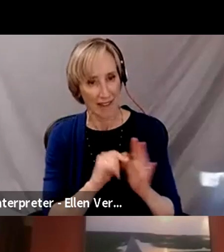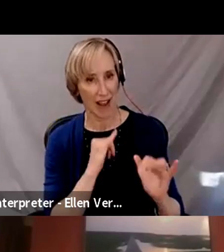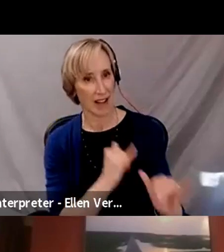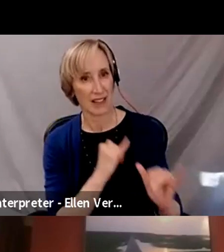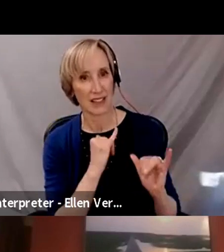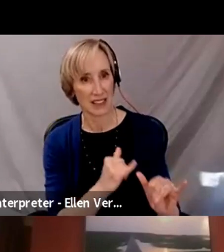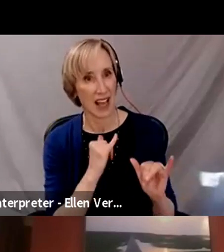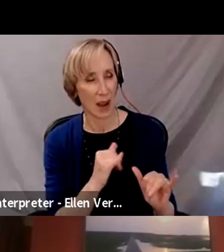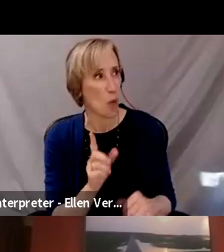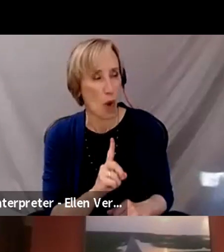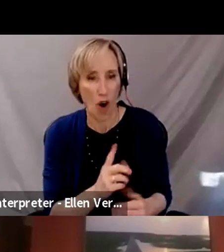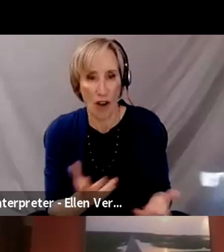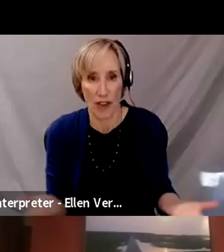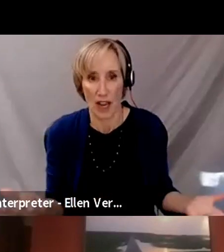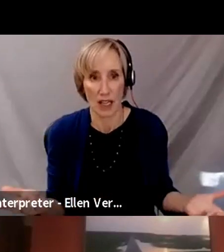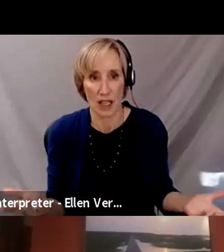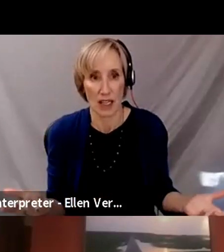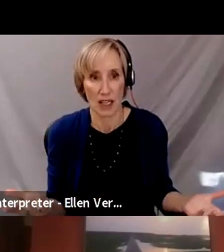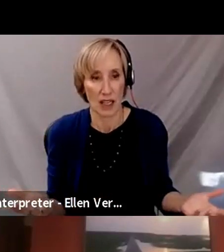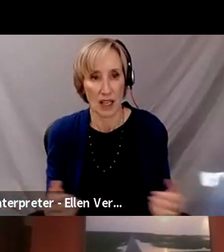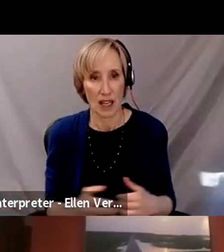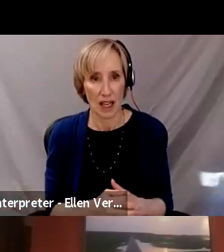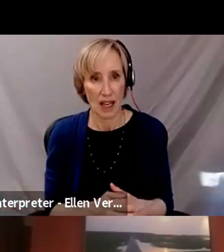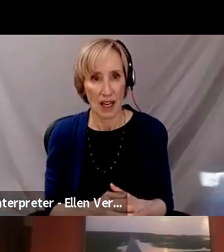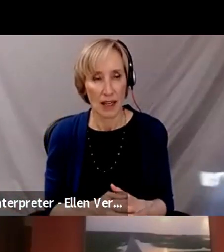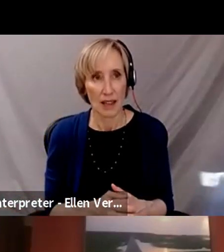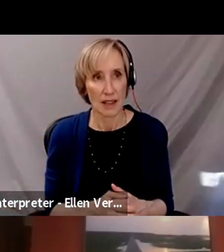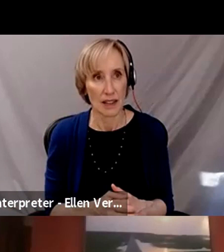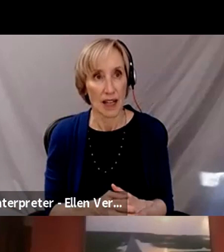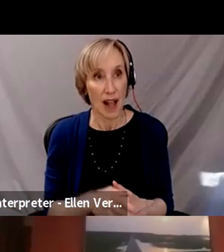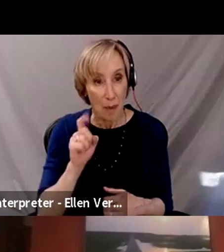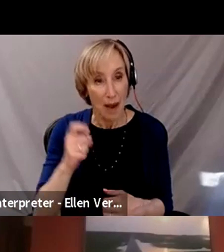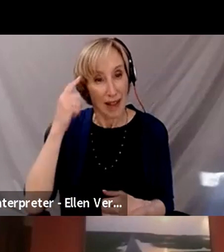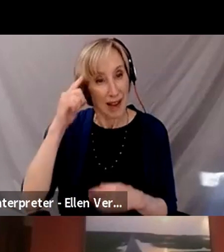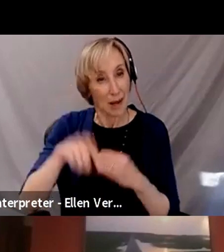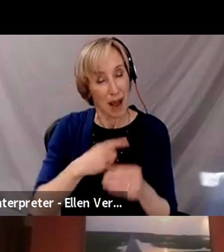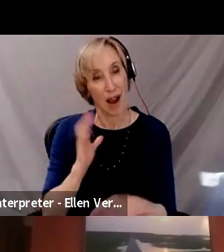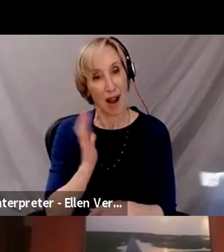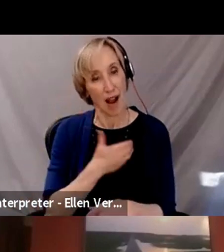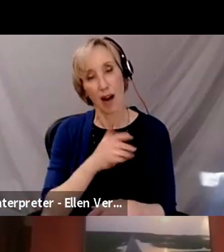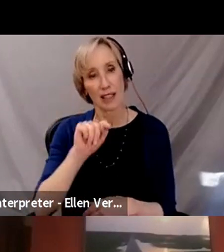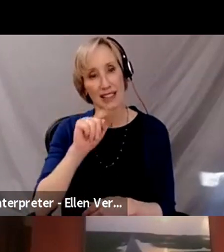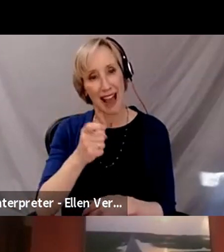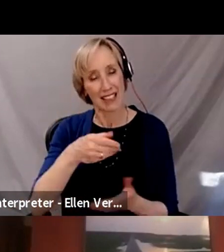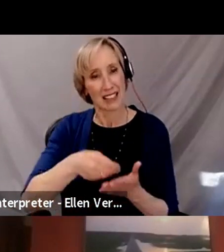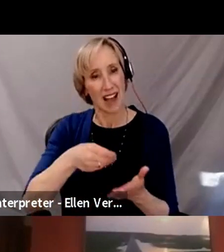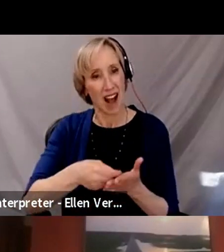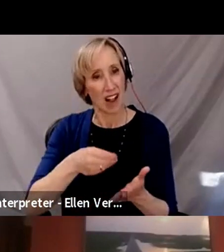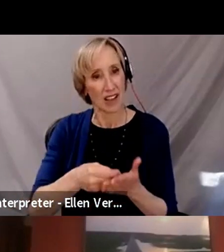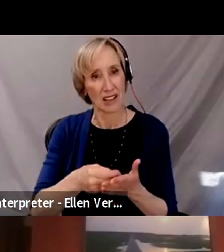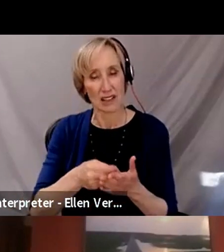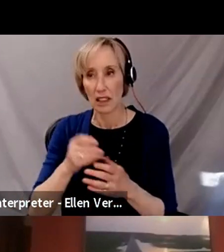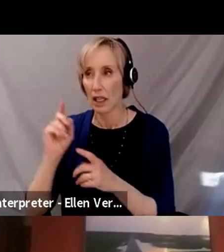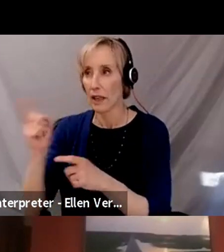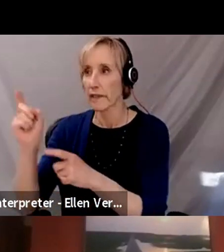And it's wild to me to like consider our tax dollars and to look at how much